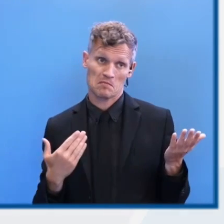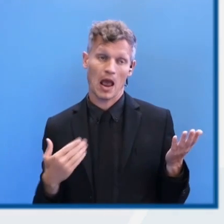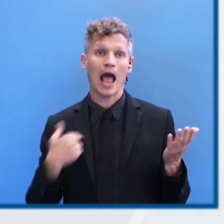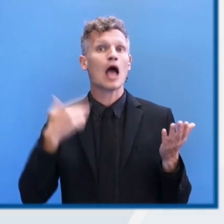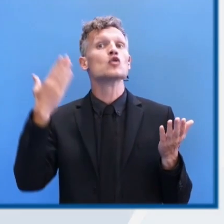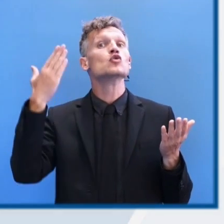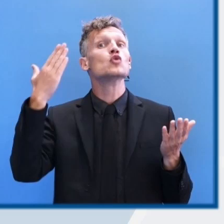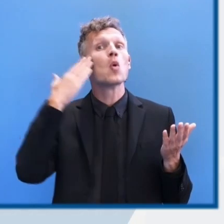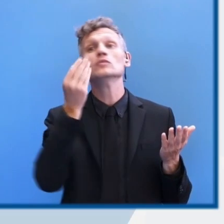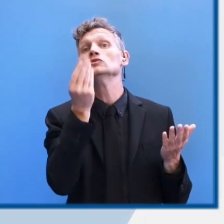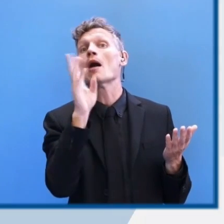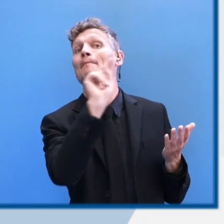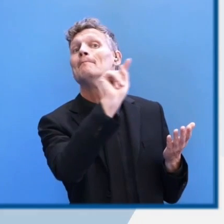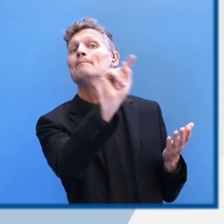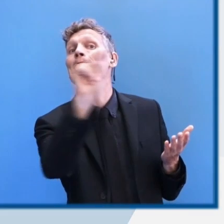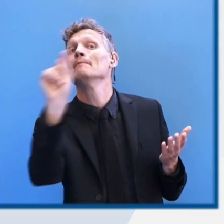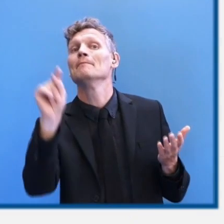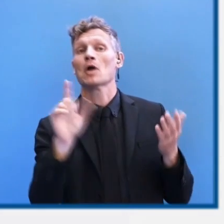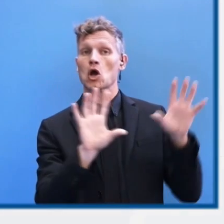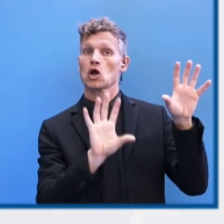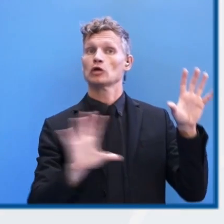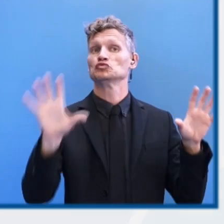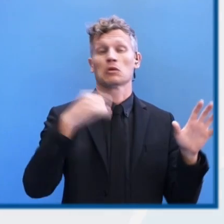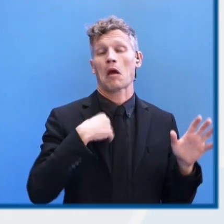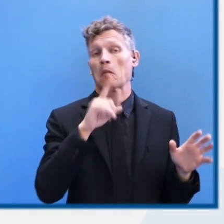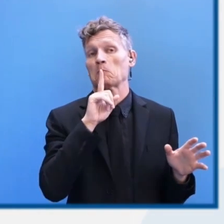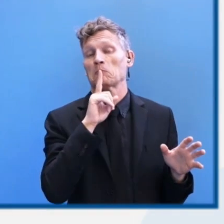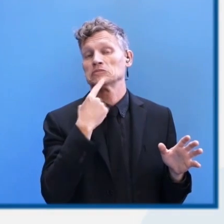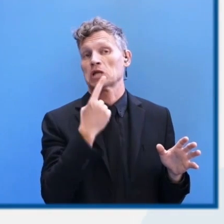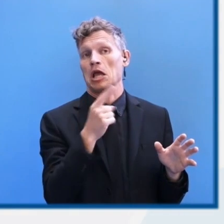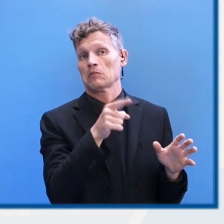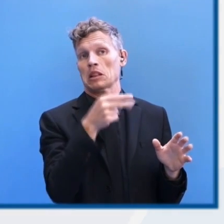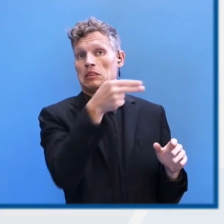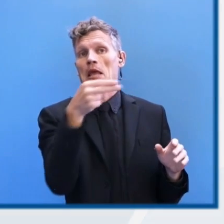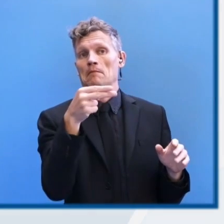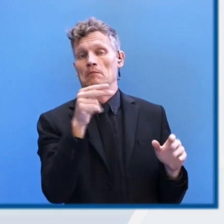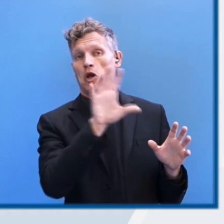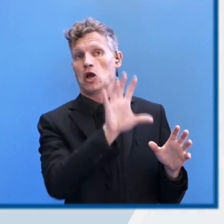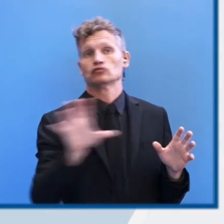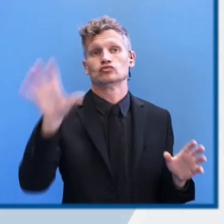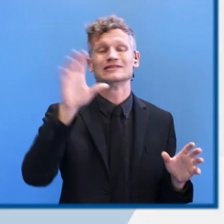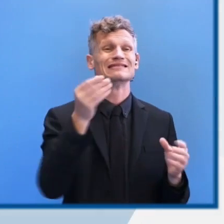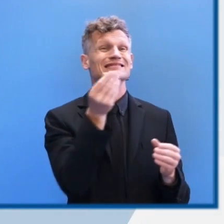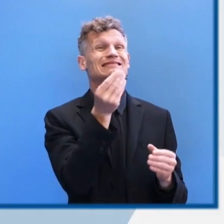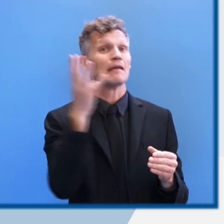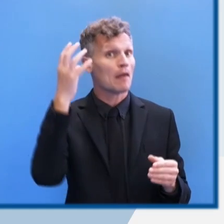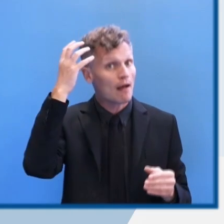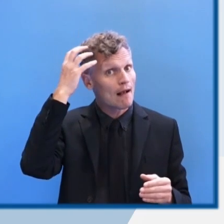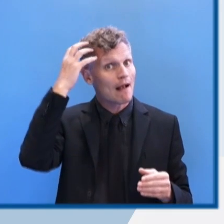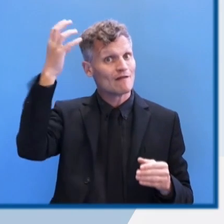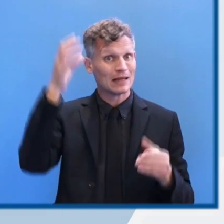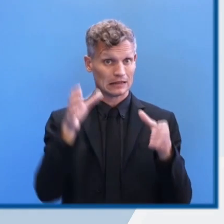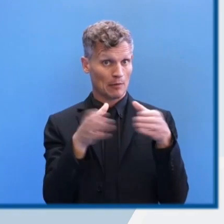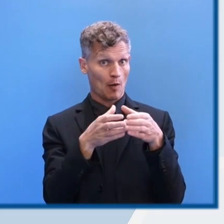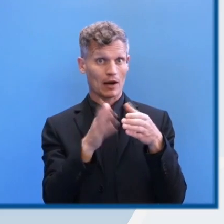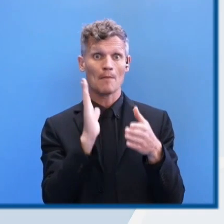mention the names of those countries, but countries I've worked with where government departments literally have to